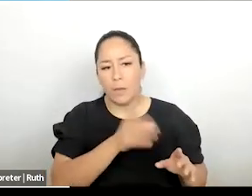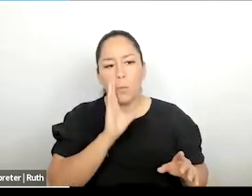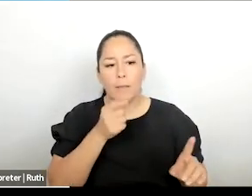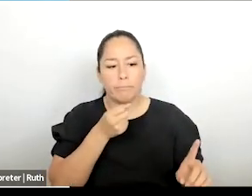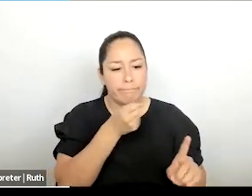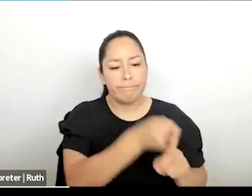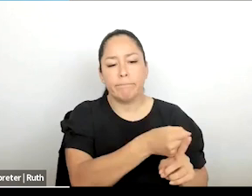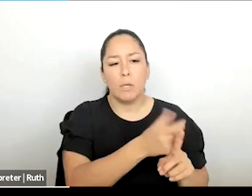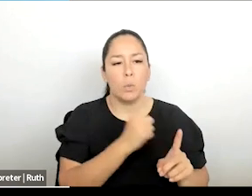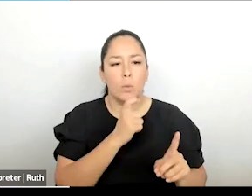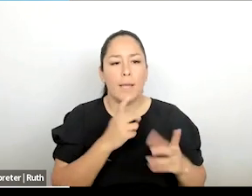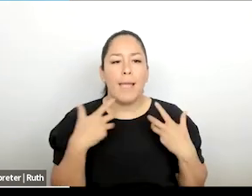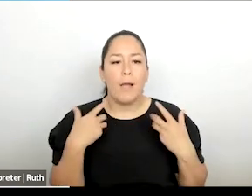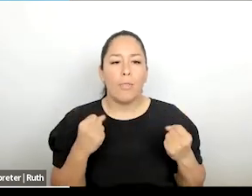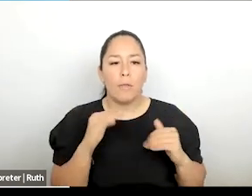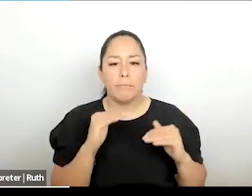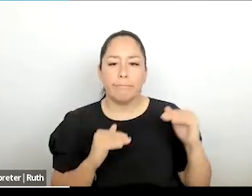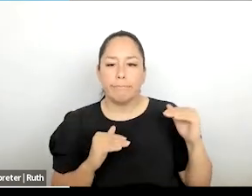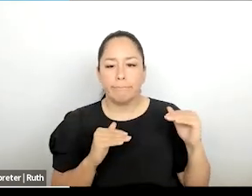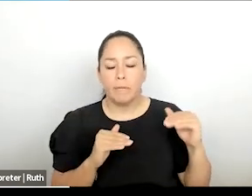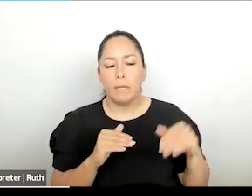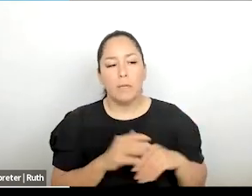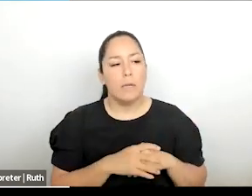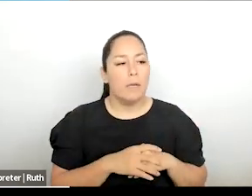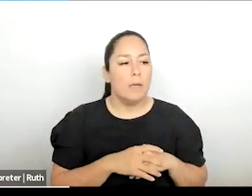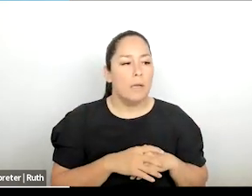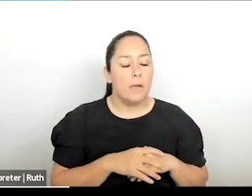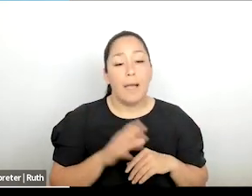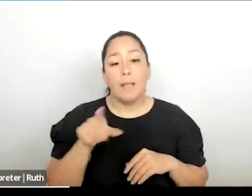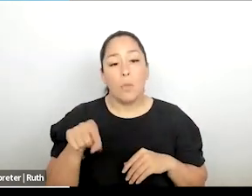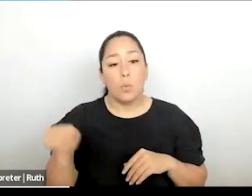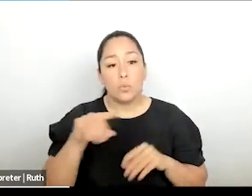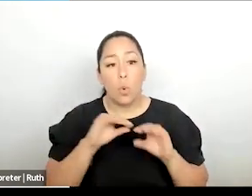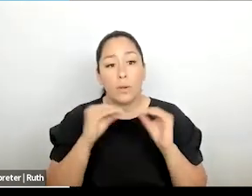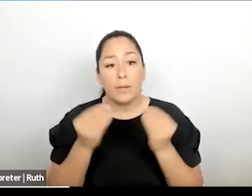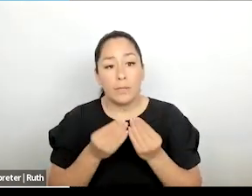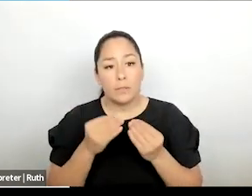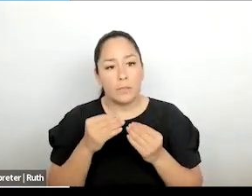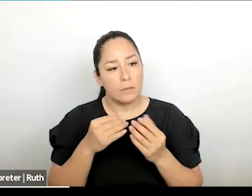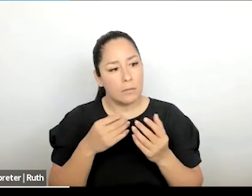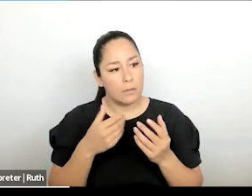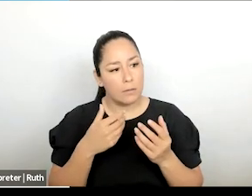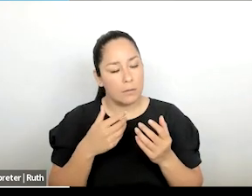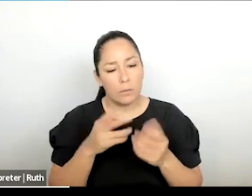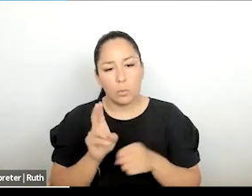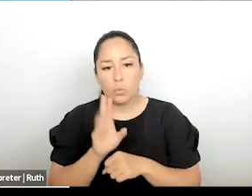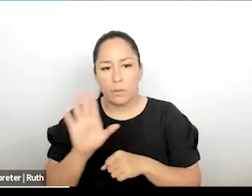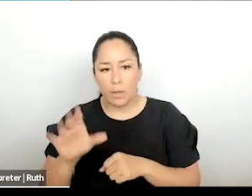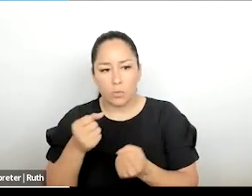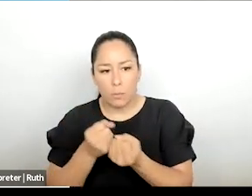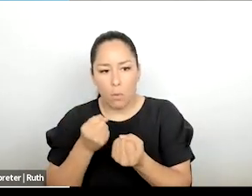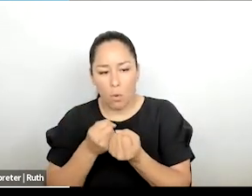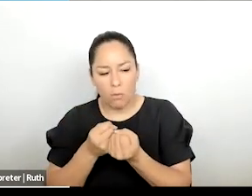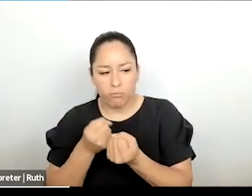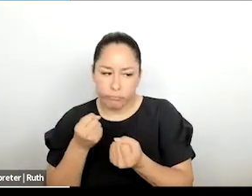impacted by health inequity, and the organizations are using their support to strengthen